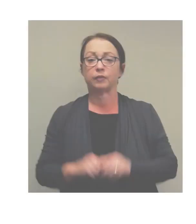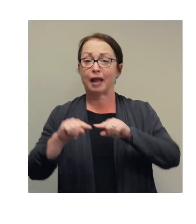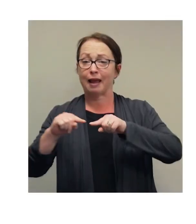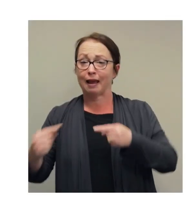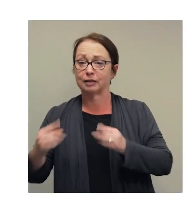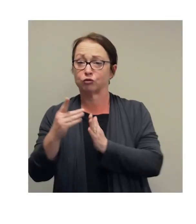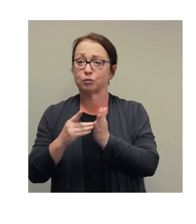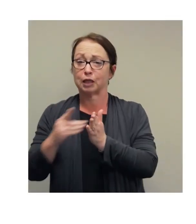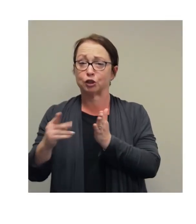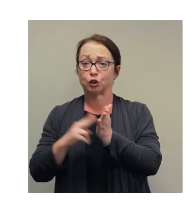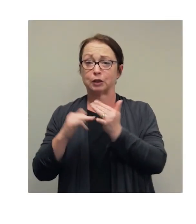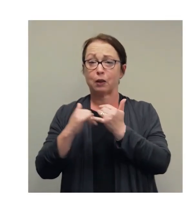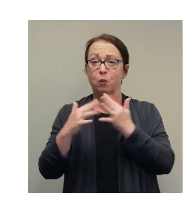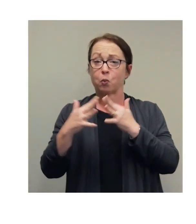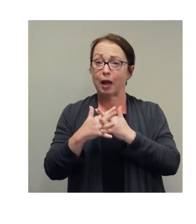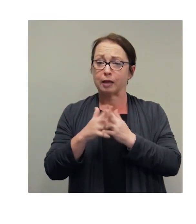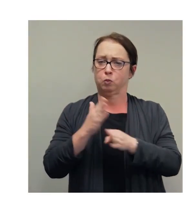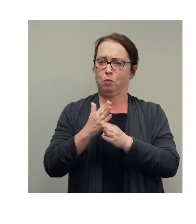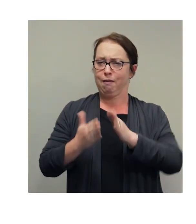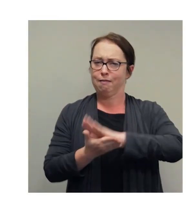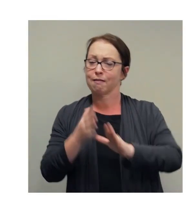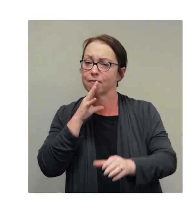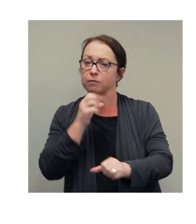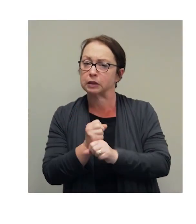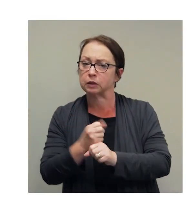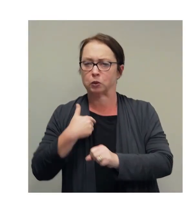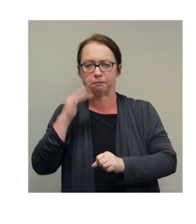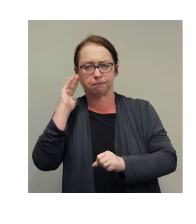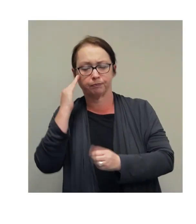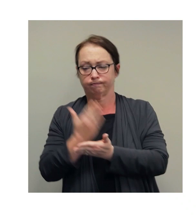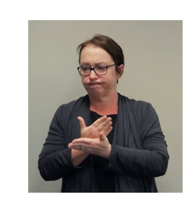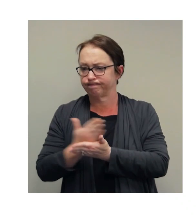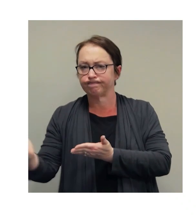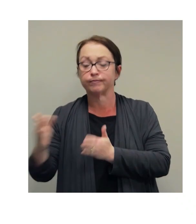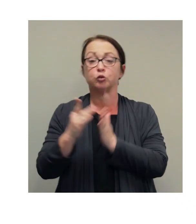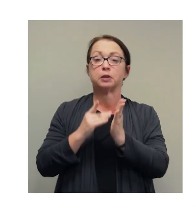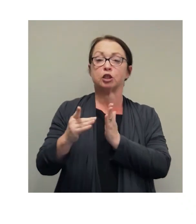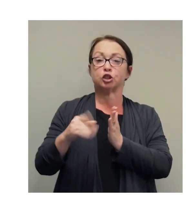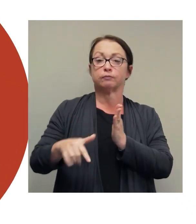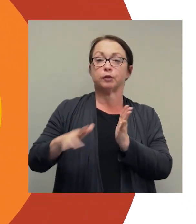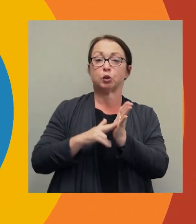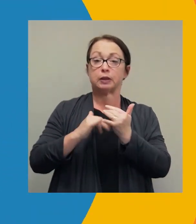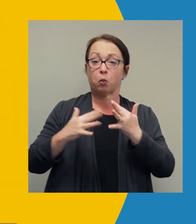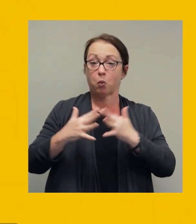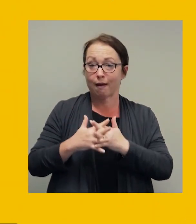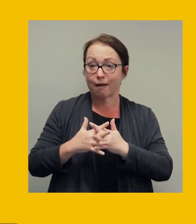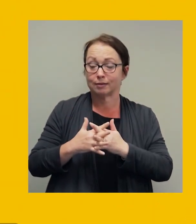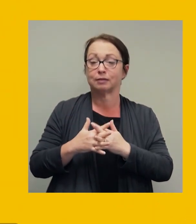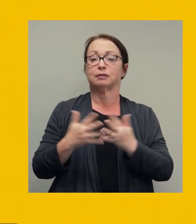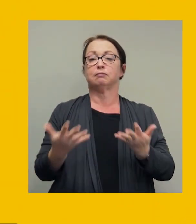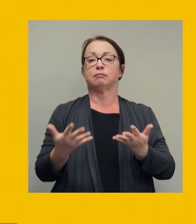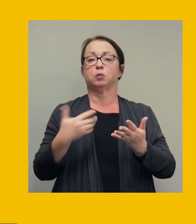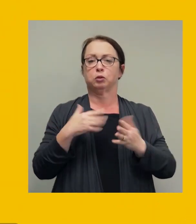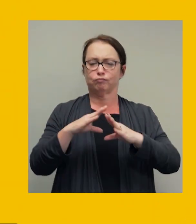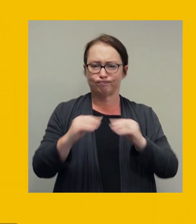I think you should and write Premon to read these people During Fuck that